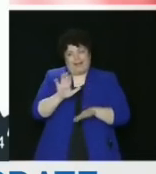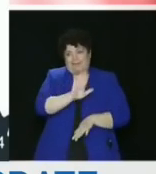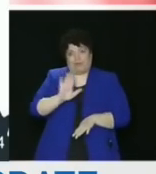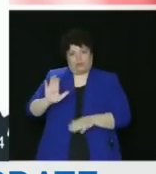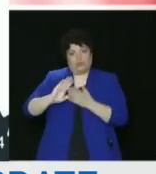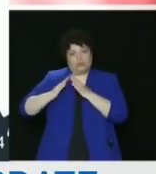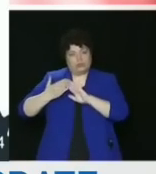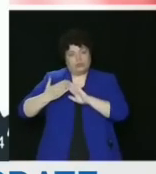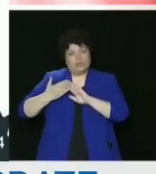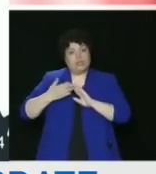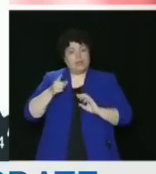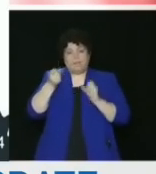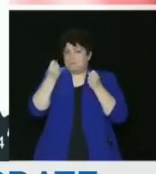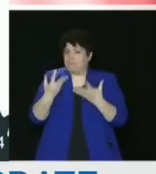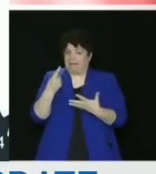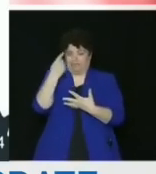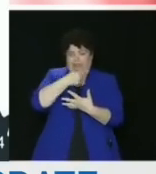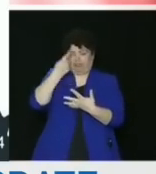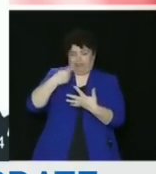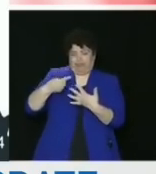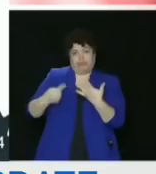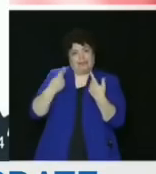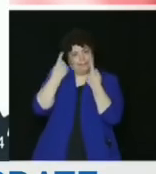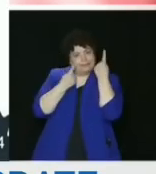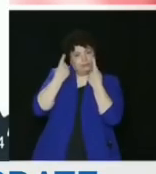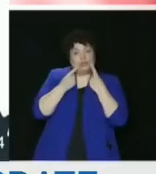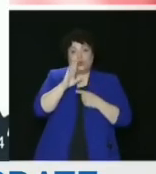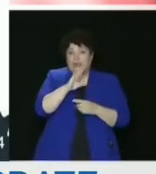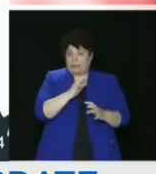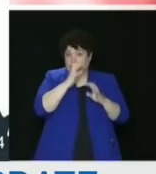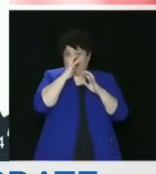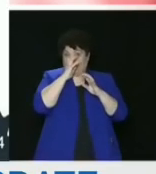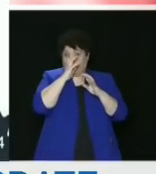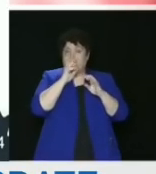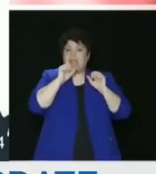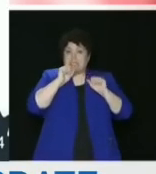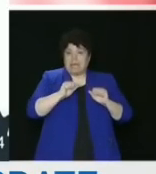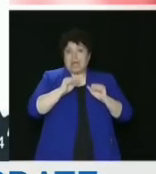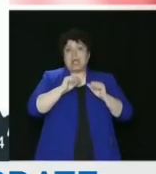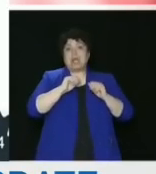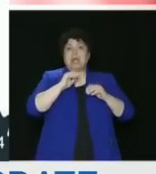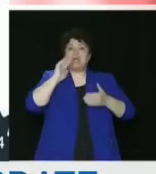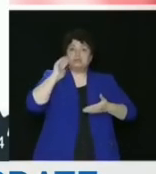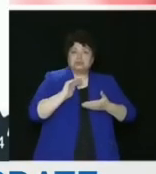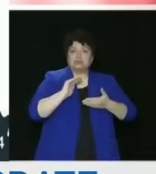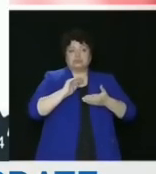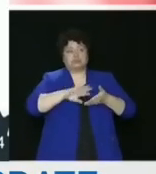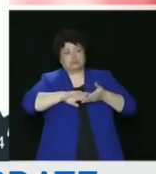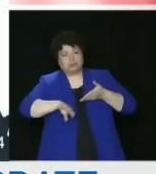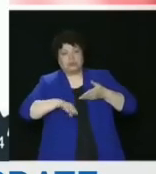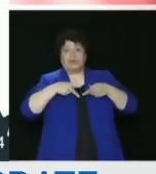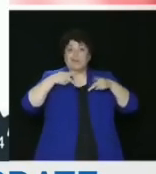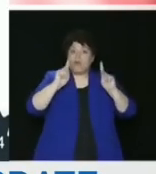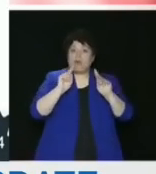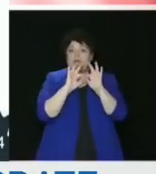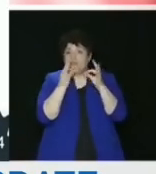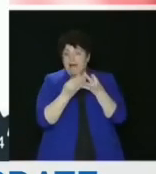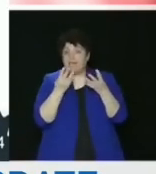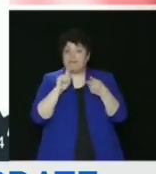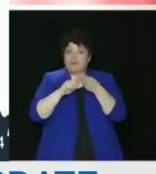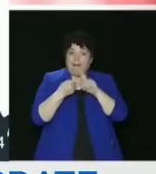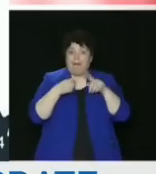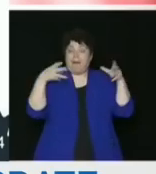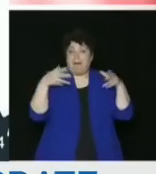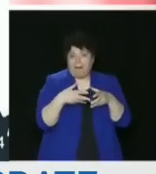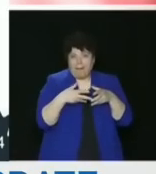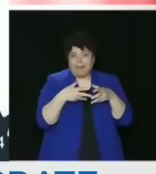will influence when it will be safe to lift the most restrictive public health measures and allow us to gather with our families and friends and increase